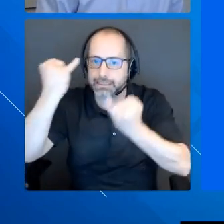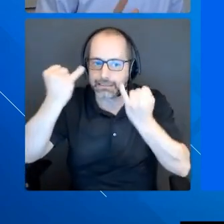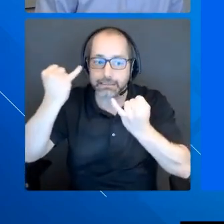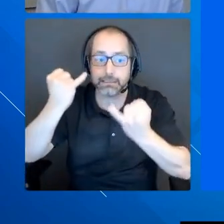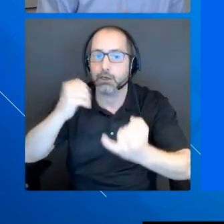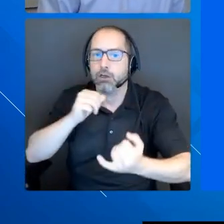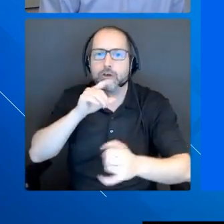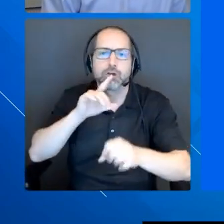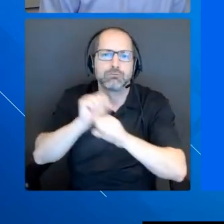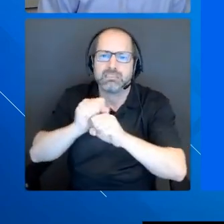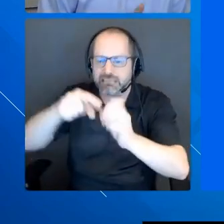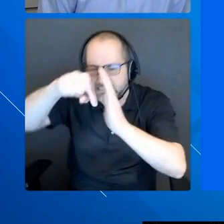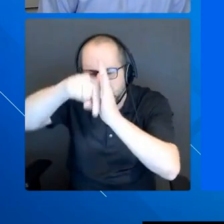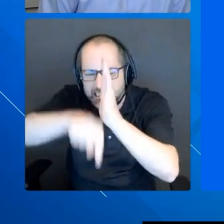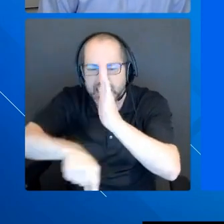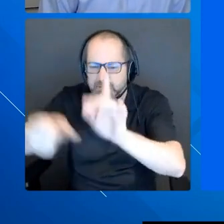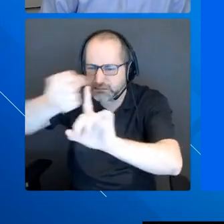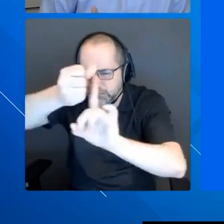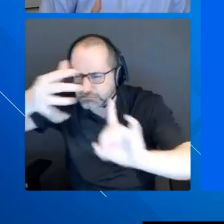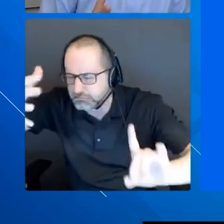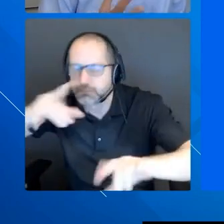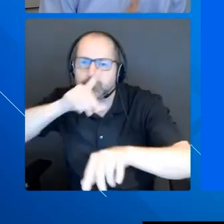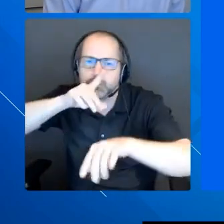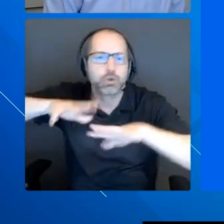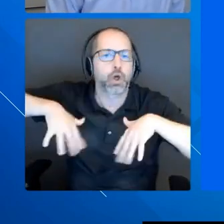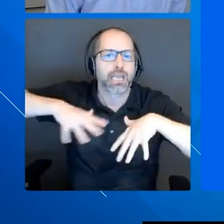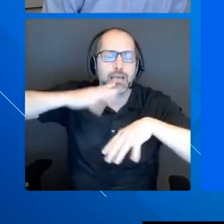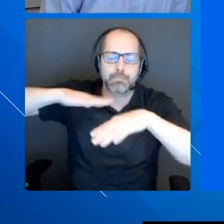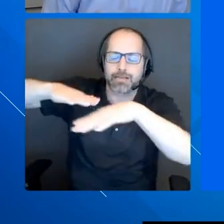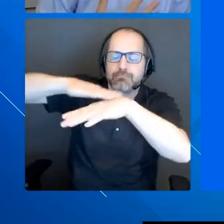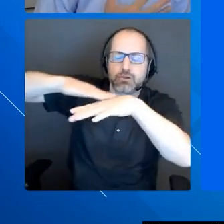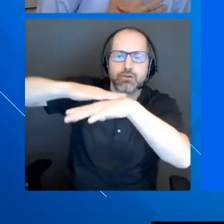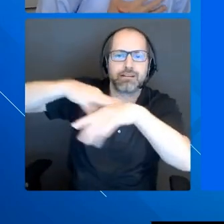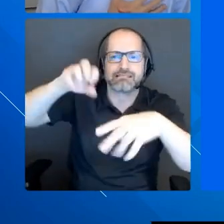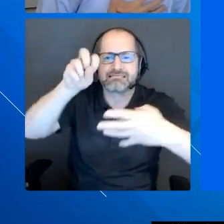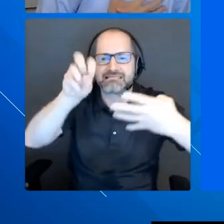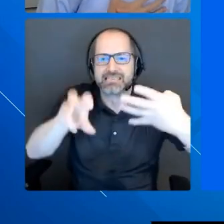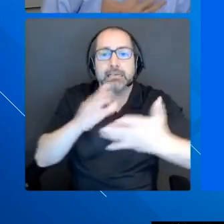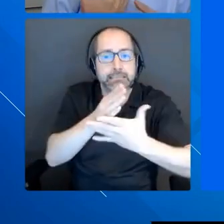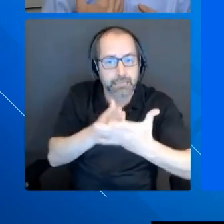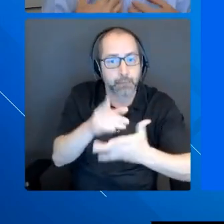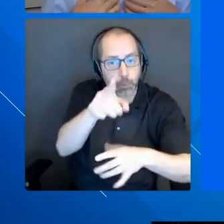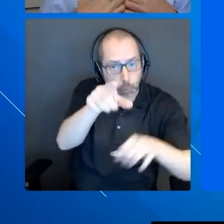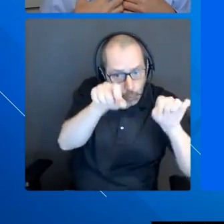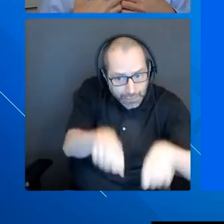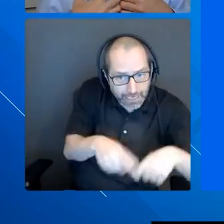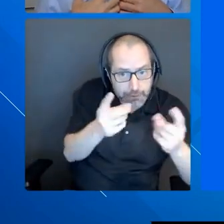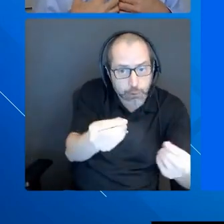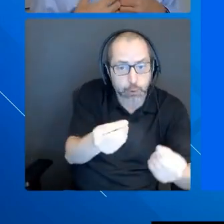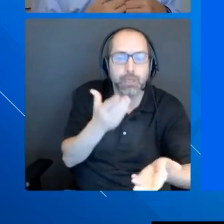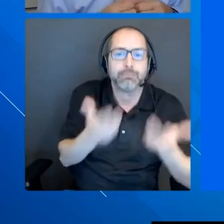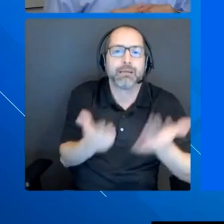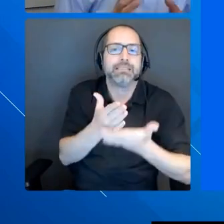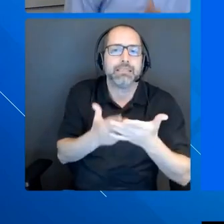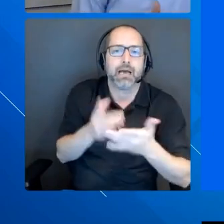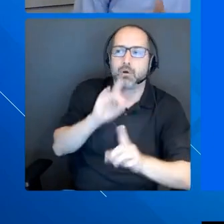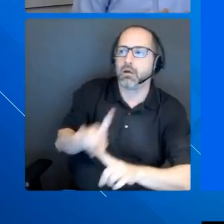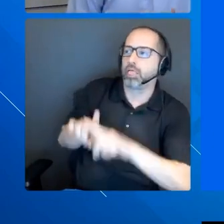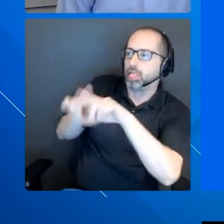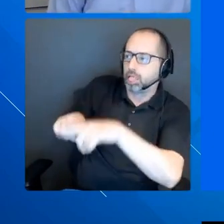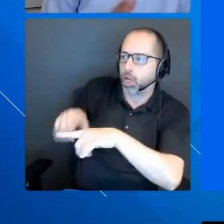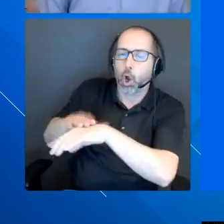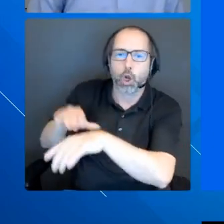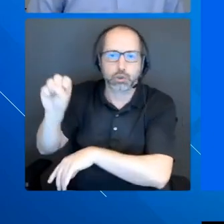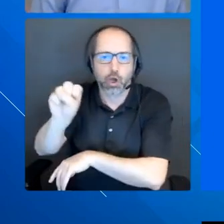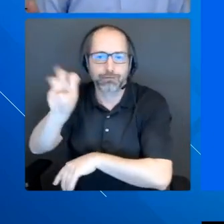dive in deep just yet. Some of these may be reliant on something you can do. It may be reliant on us as a software company, things that we have to do. Please